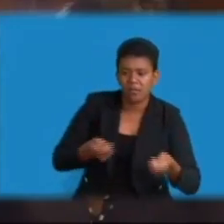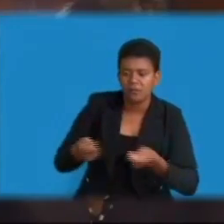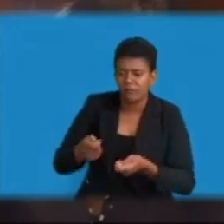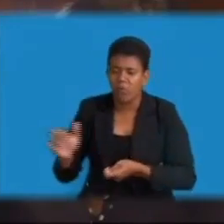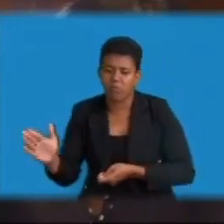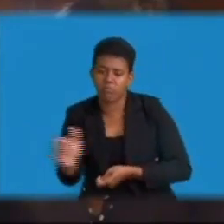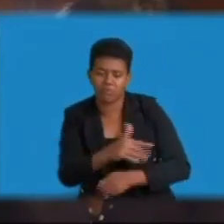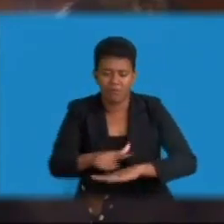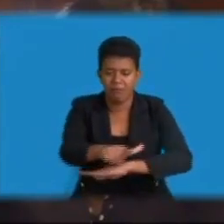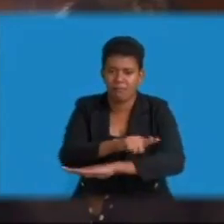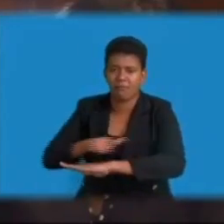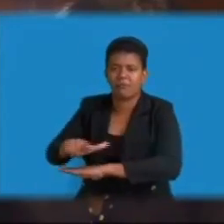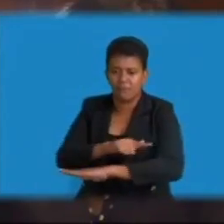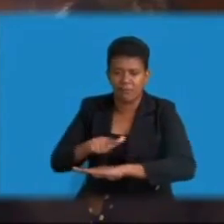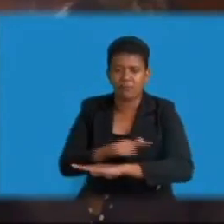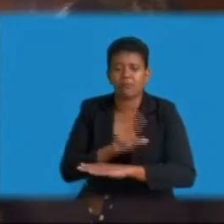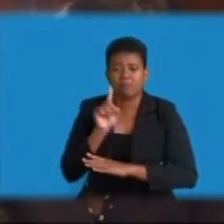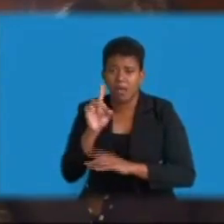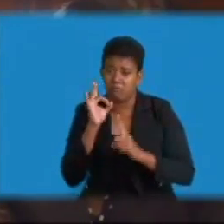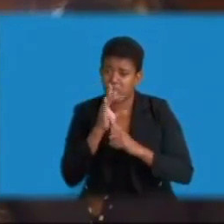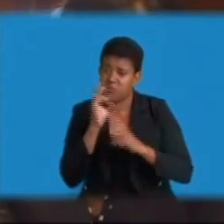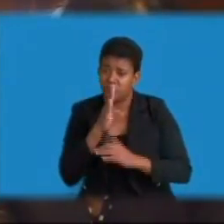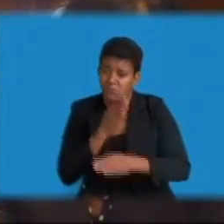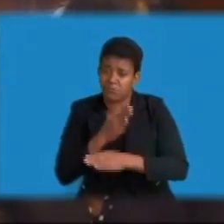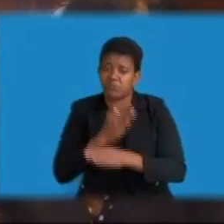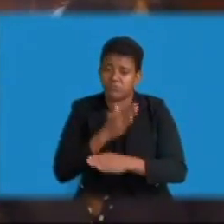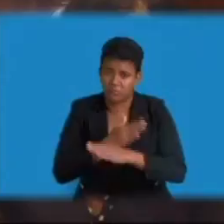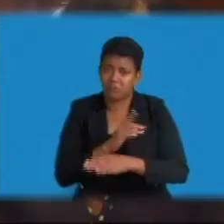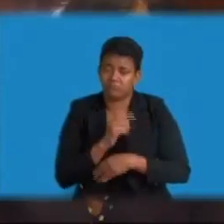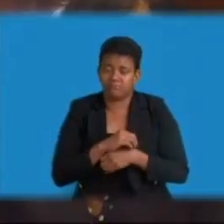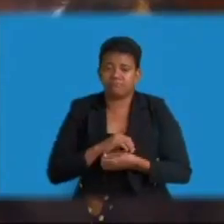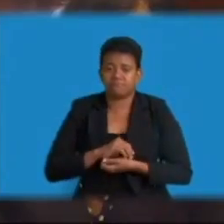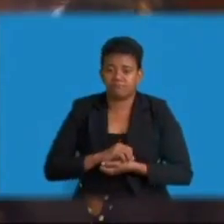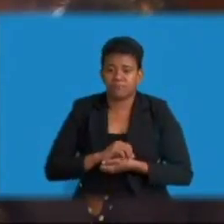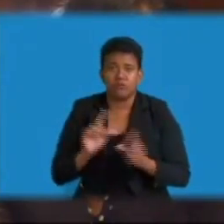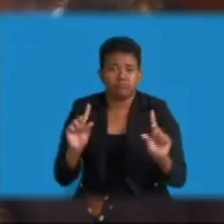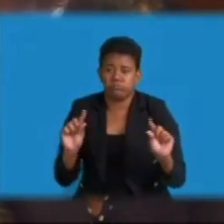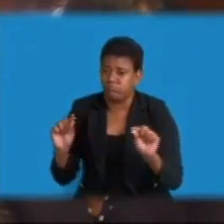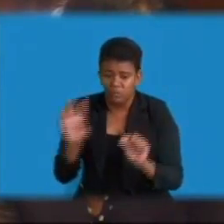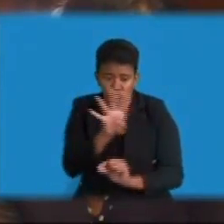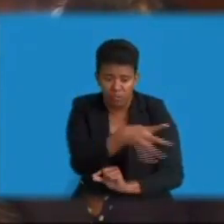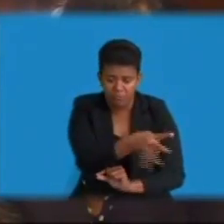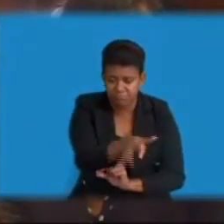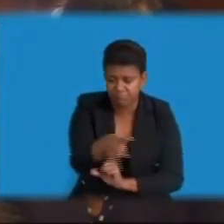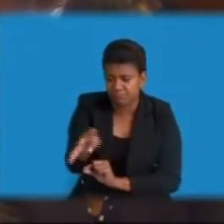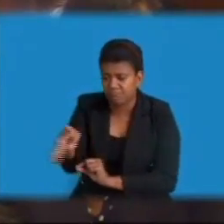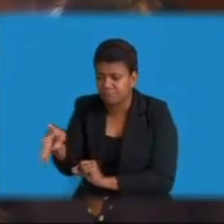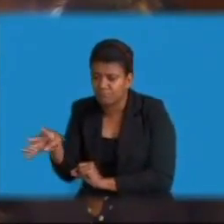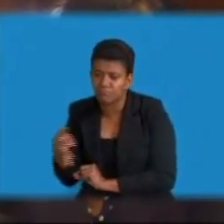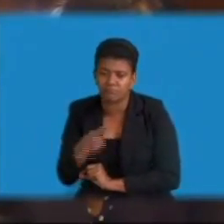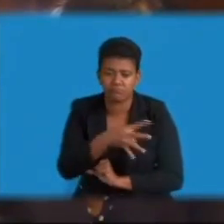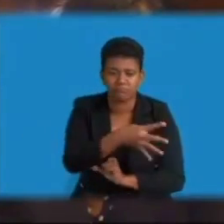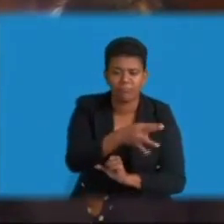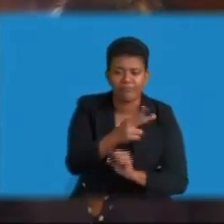And one of the key roles of the Department is to carry out what is called cadastral surveys of leased state lands,